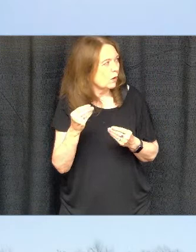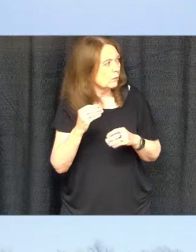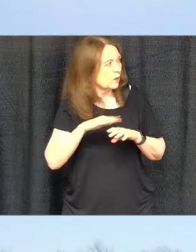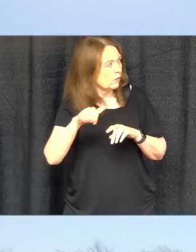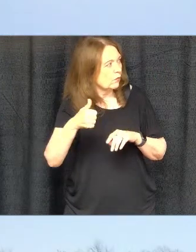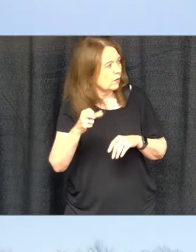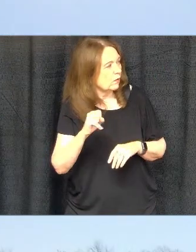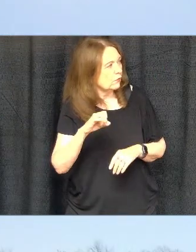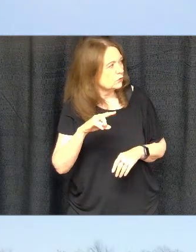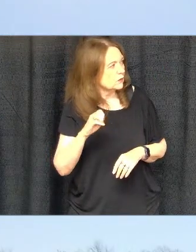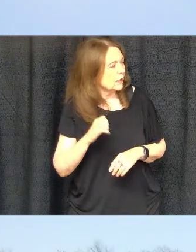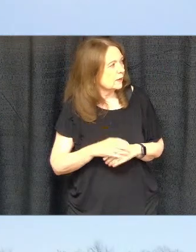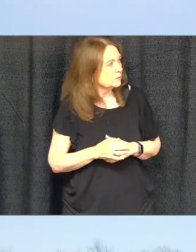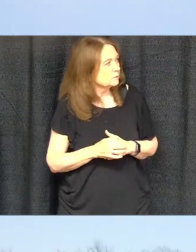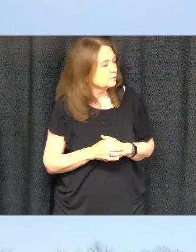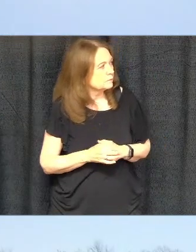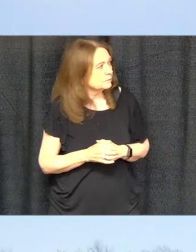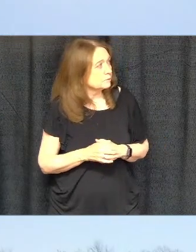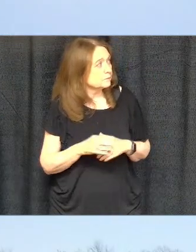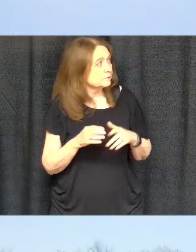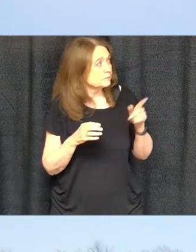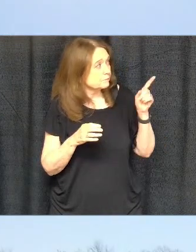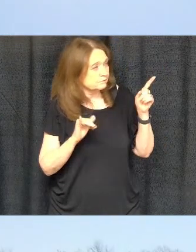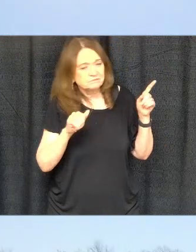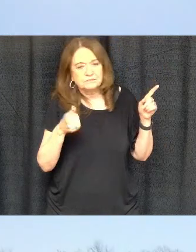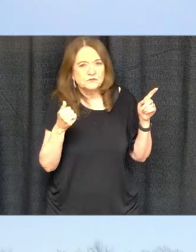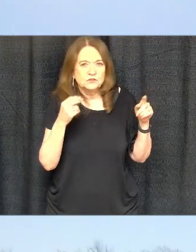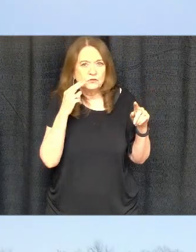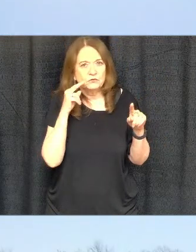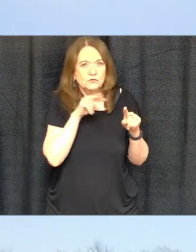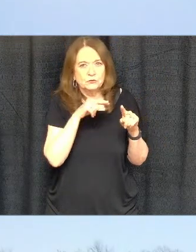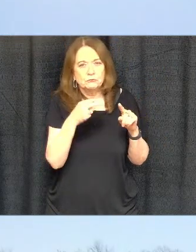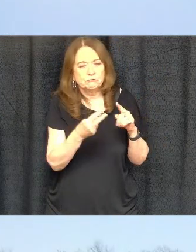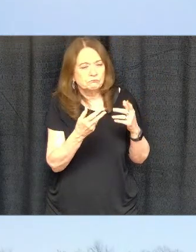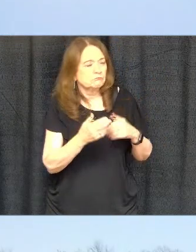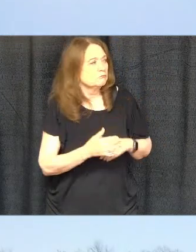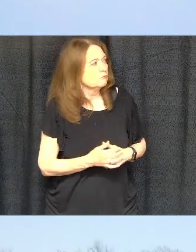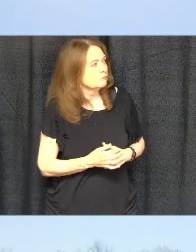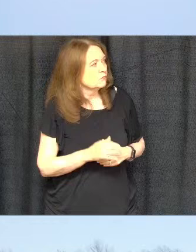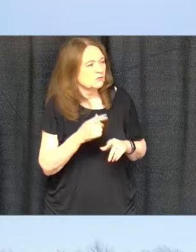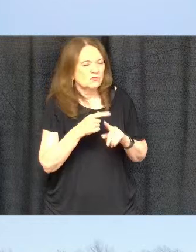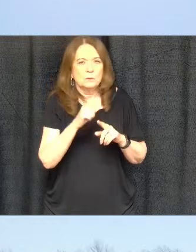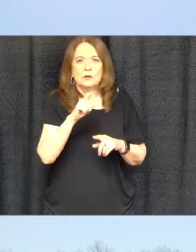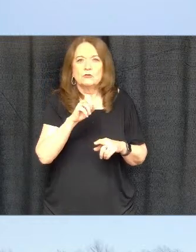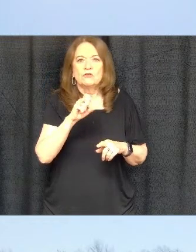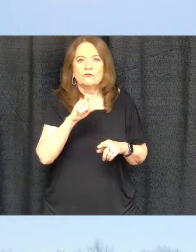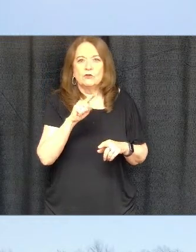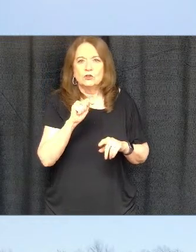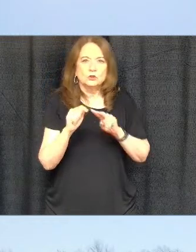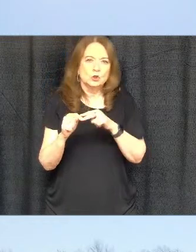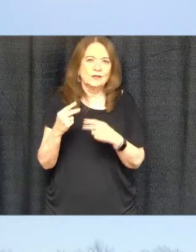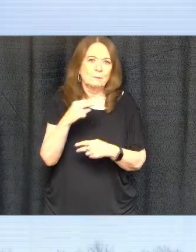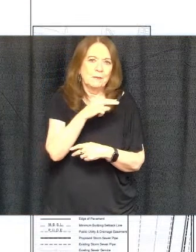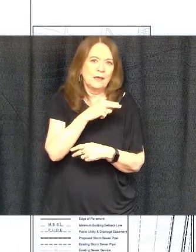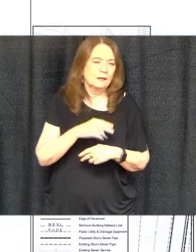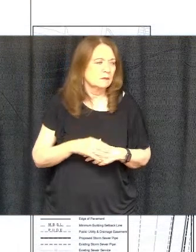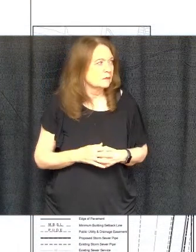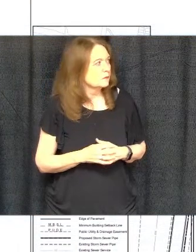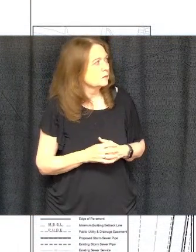side. And then just another view of the field a little farther up from 101st looking back.